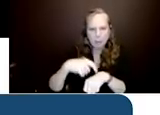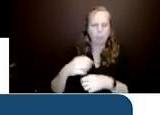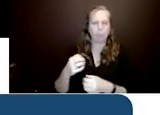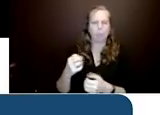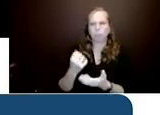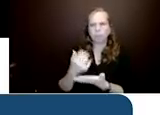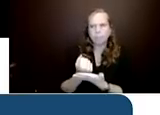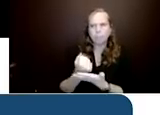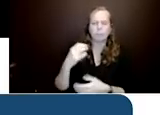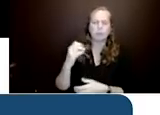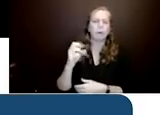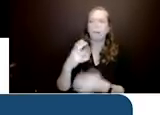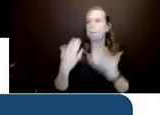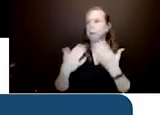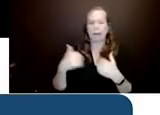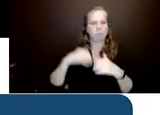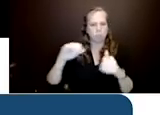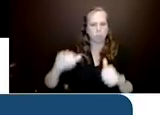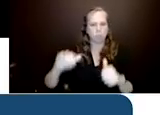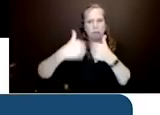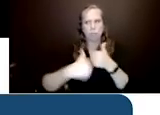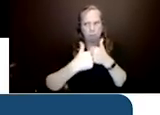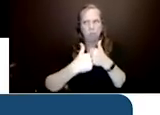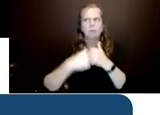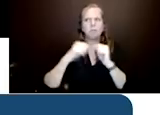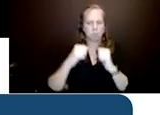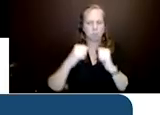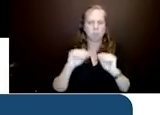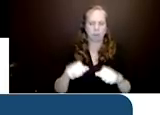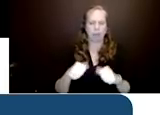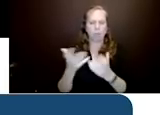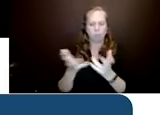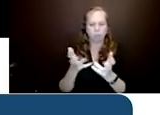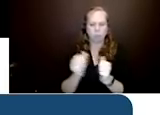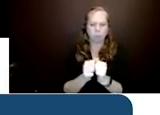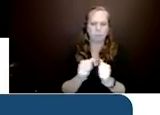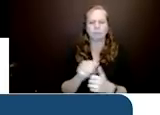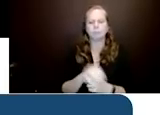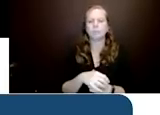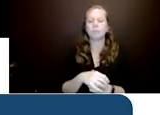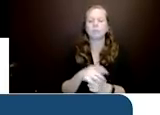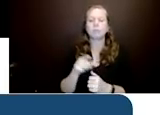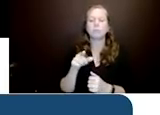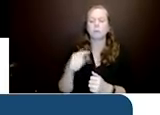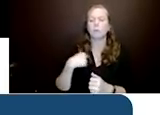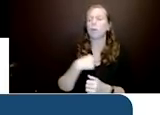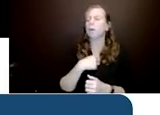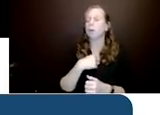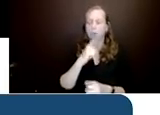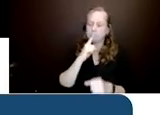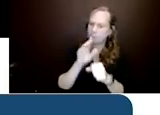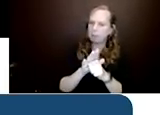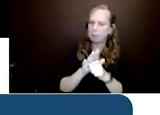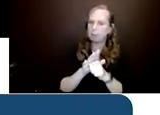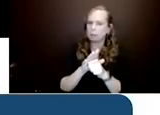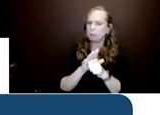any challenges they may be encountering with the curriculum. We are again committed to that live